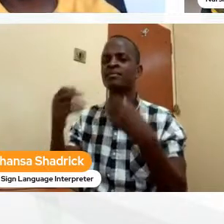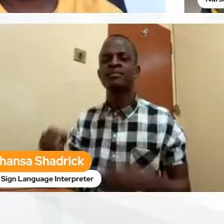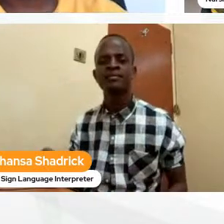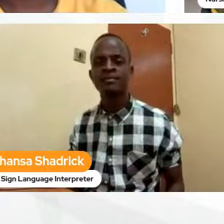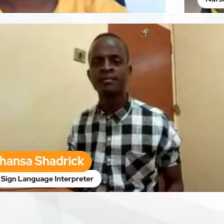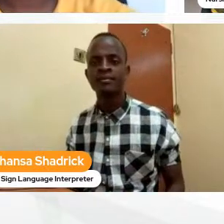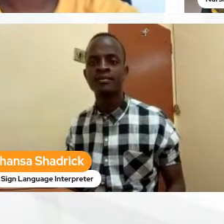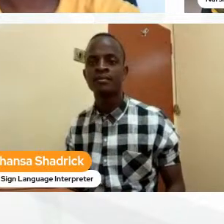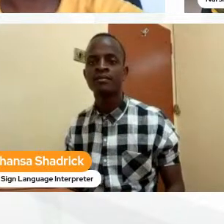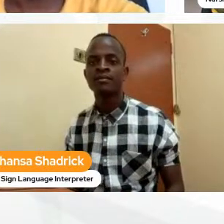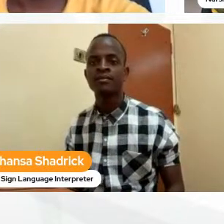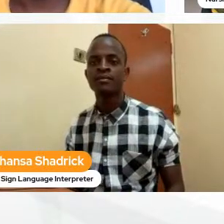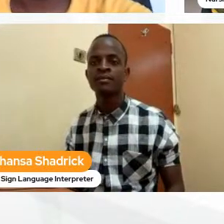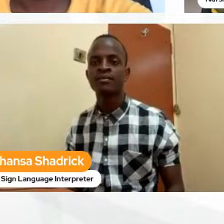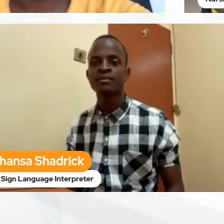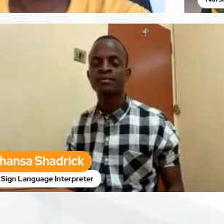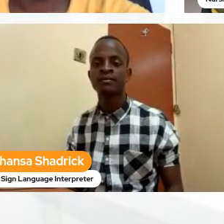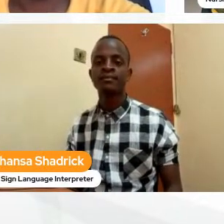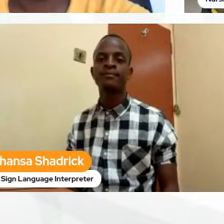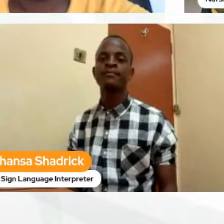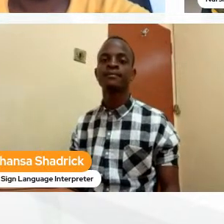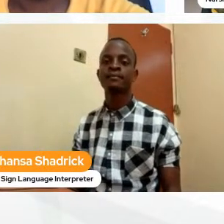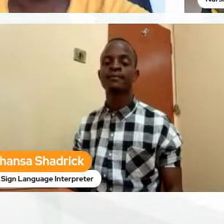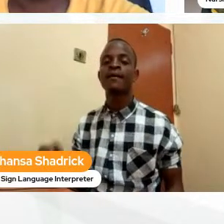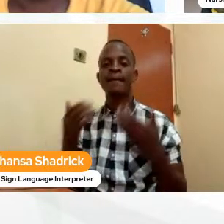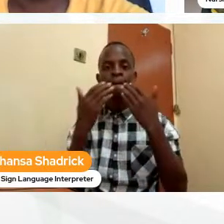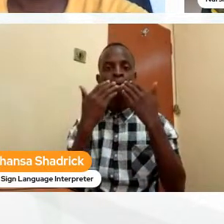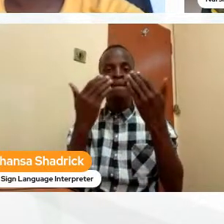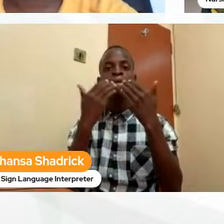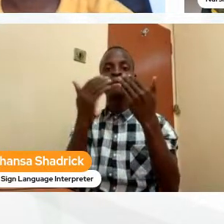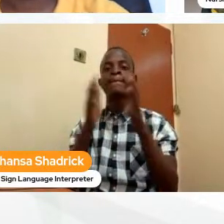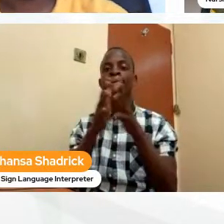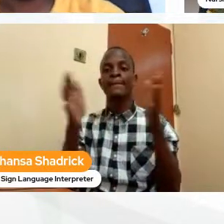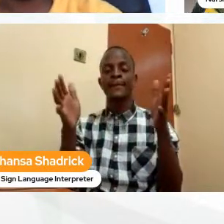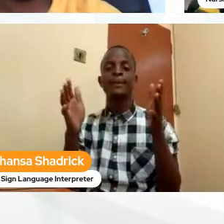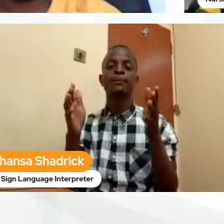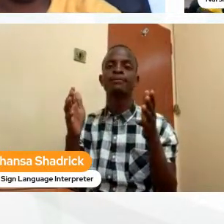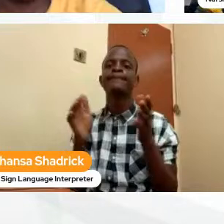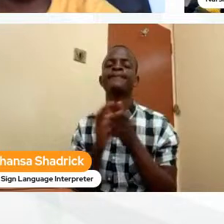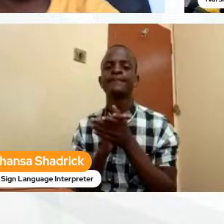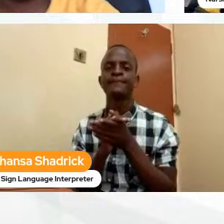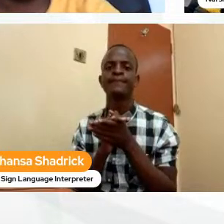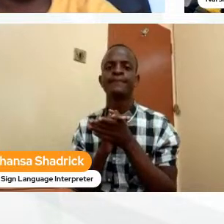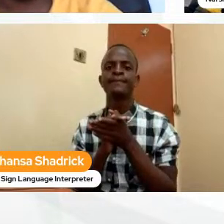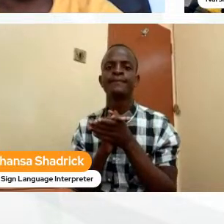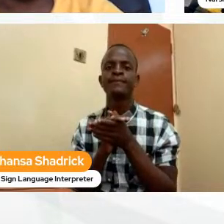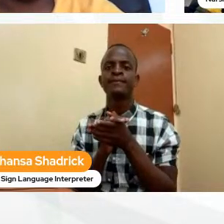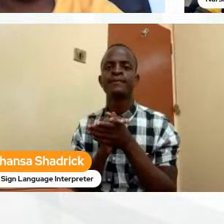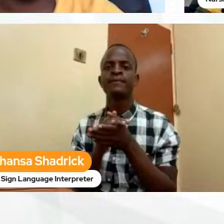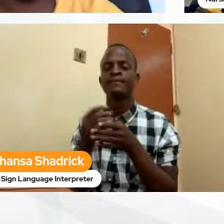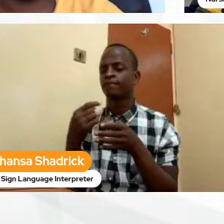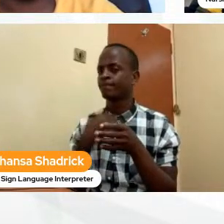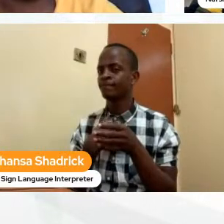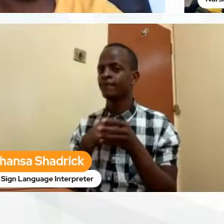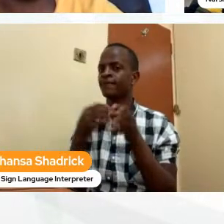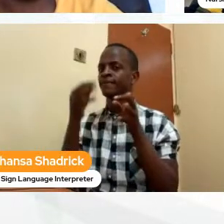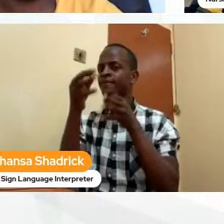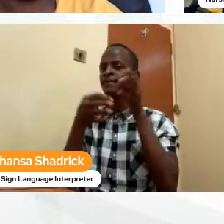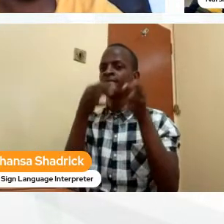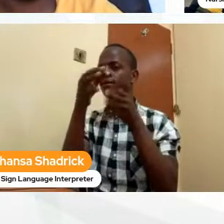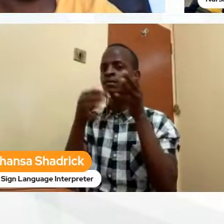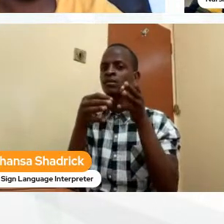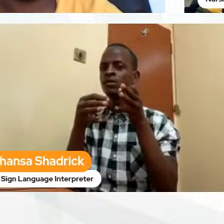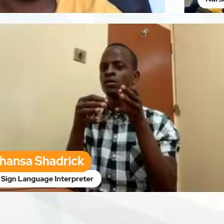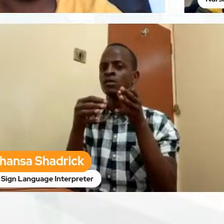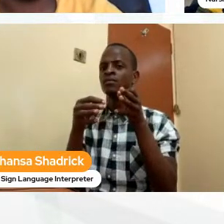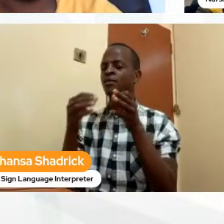Okay, thank you very much once more again. So just to answer that question, I would have loved maybe to take it